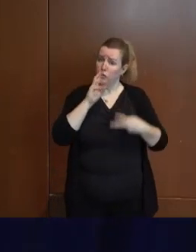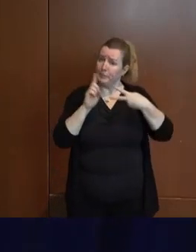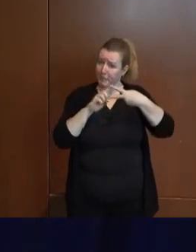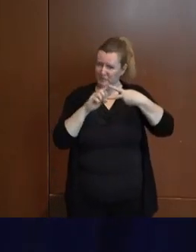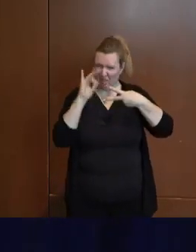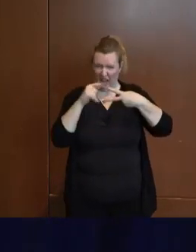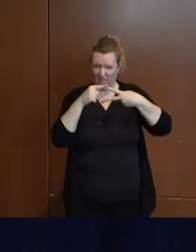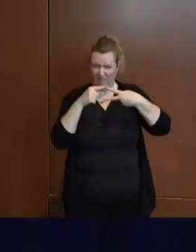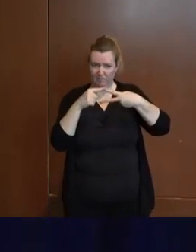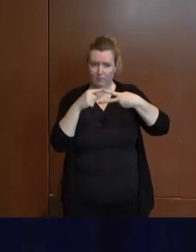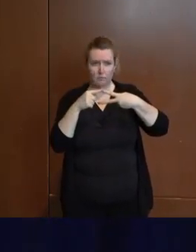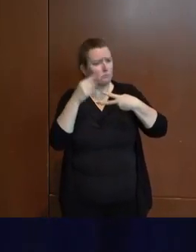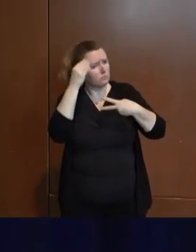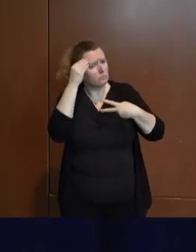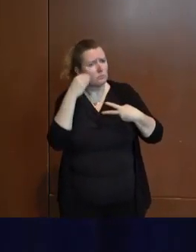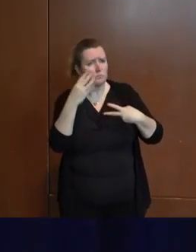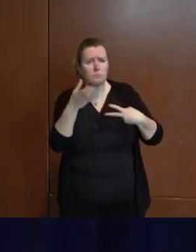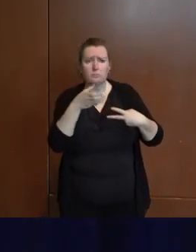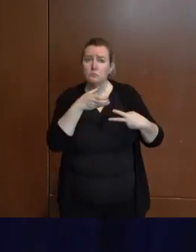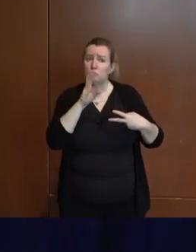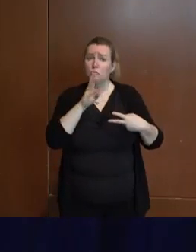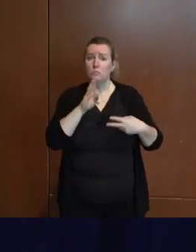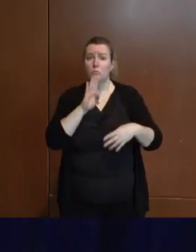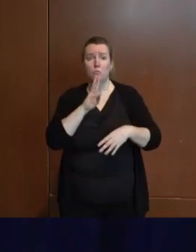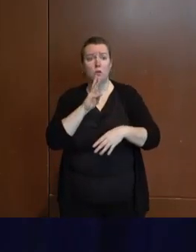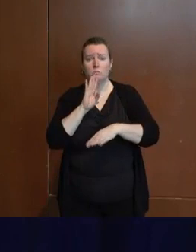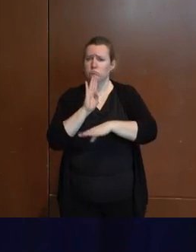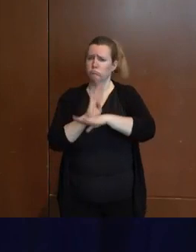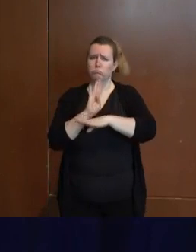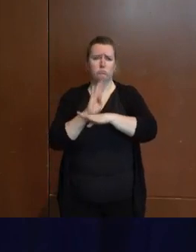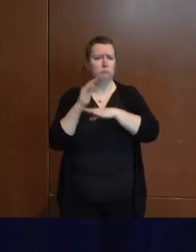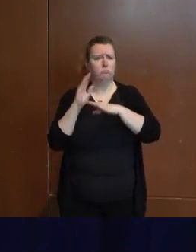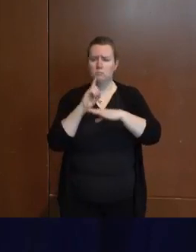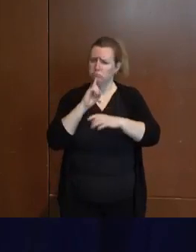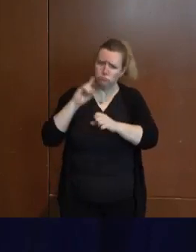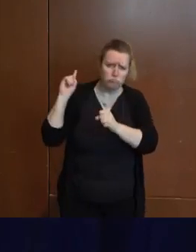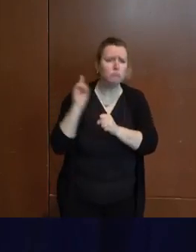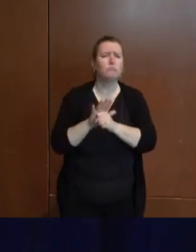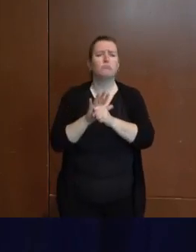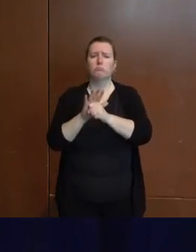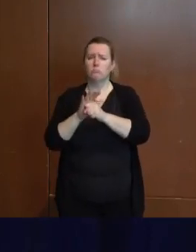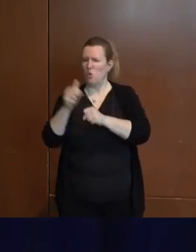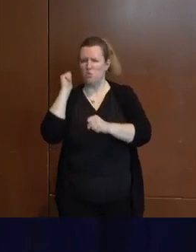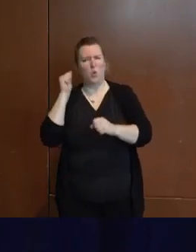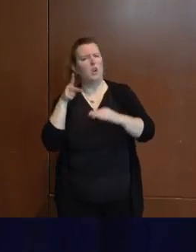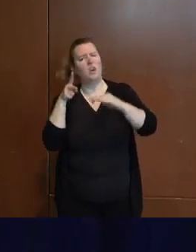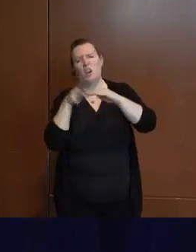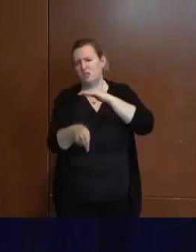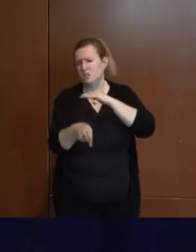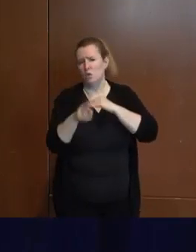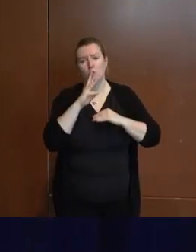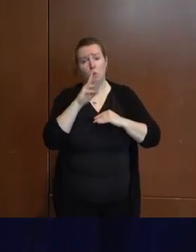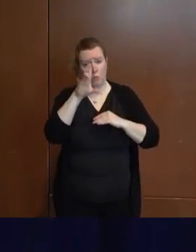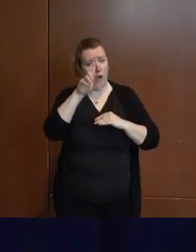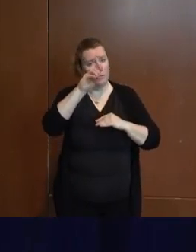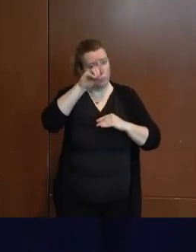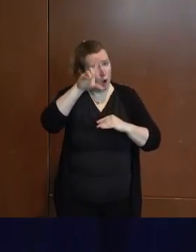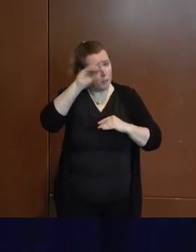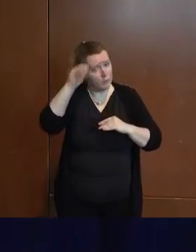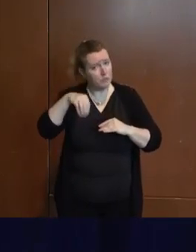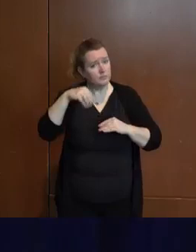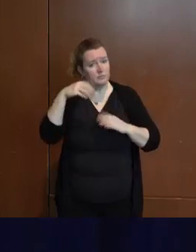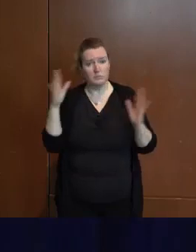have confirmed that they will not be turning the water off, even when people are late in paying their bills